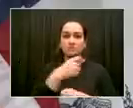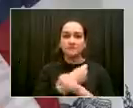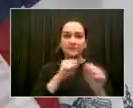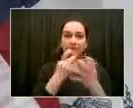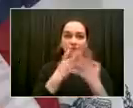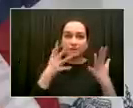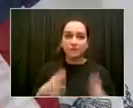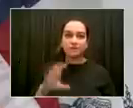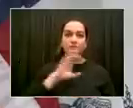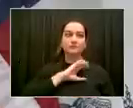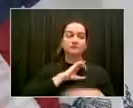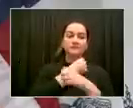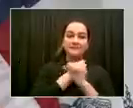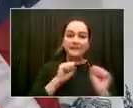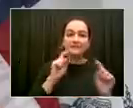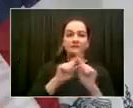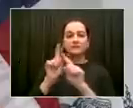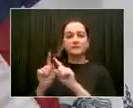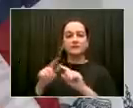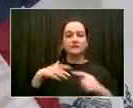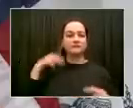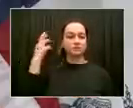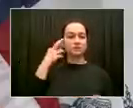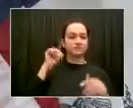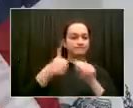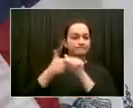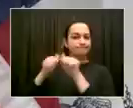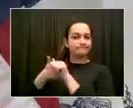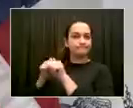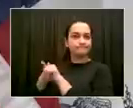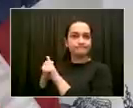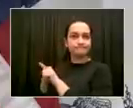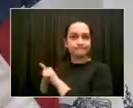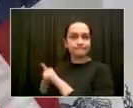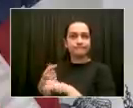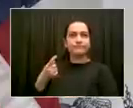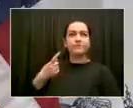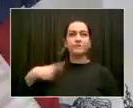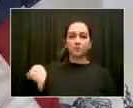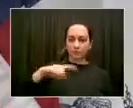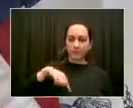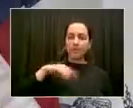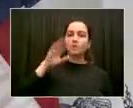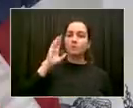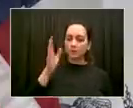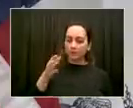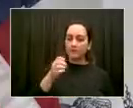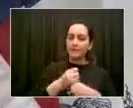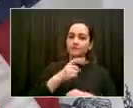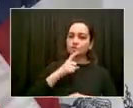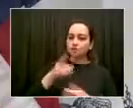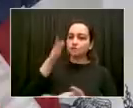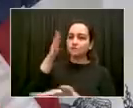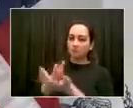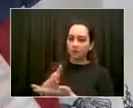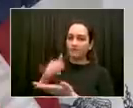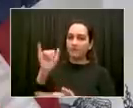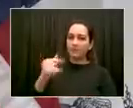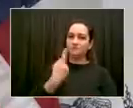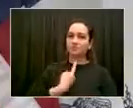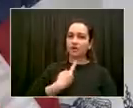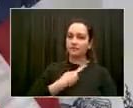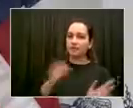are going to be coming very soon. And then what I would say to everyone is, when you see the biggest city in the country that